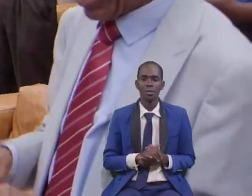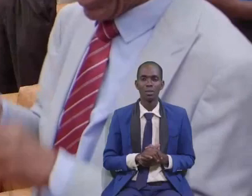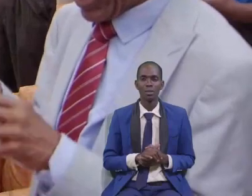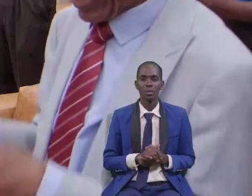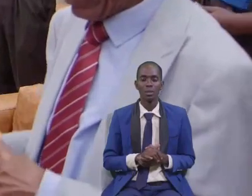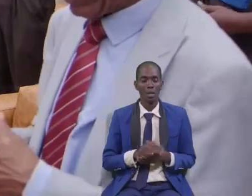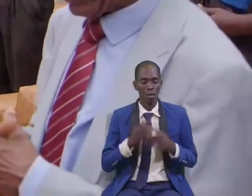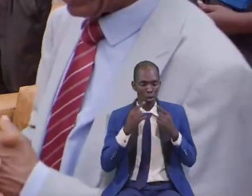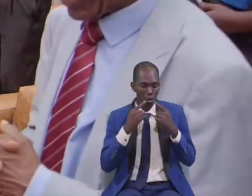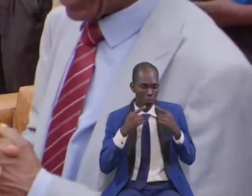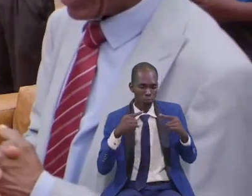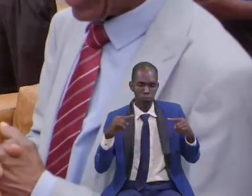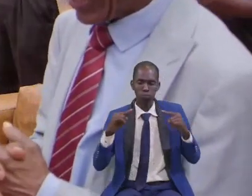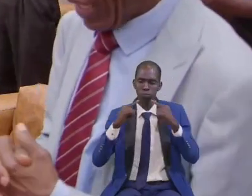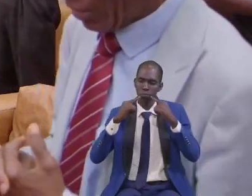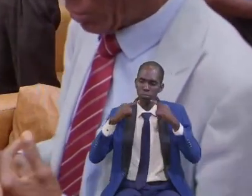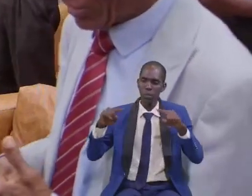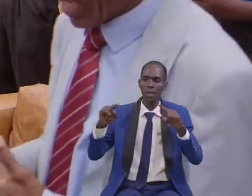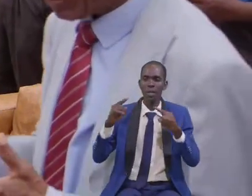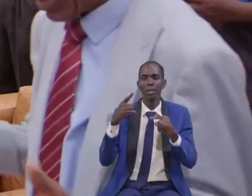Proclaiming the gospel.